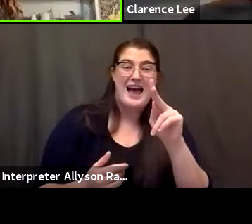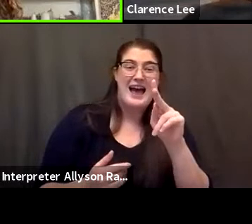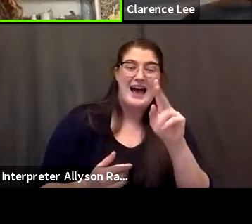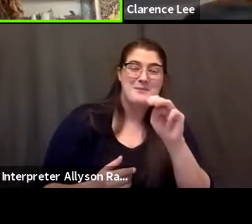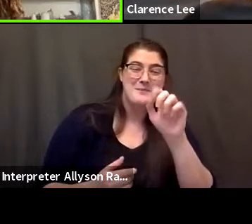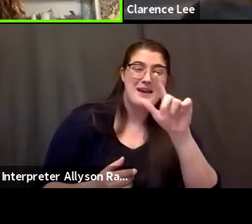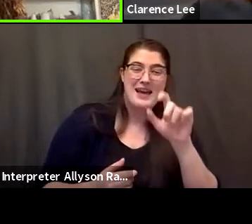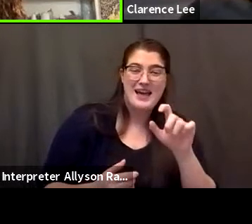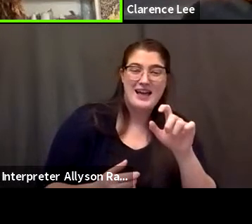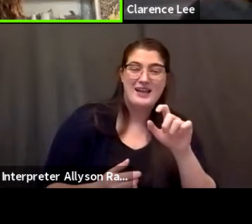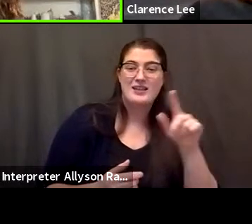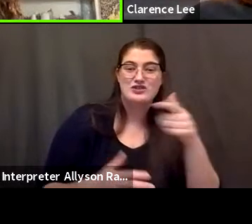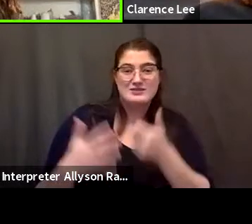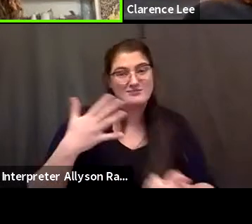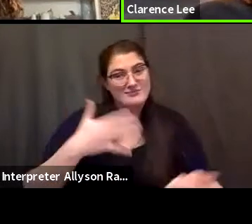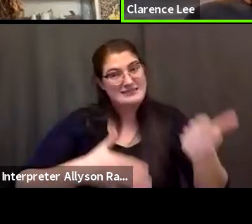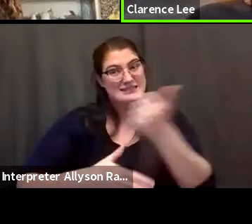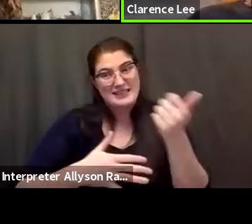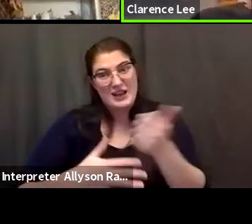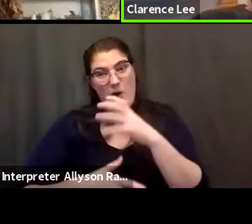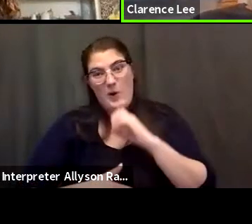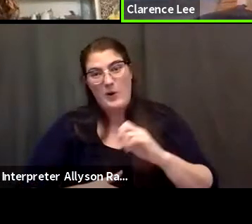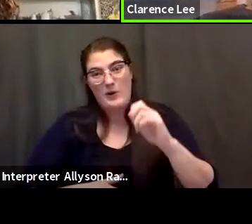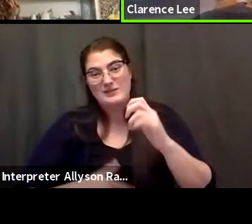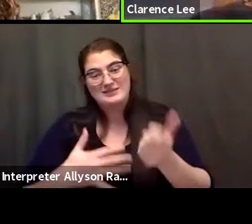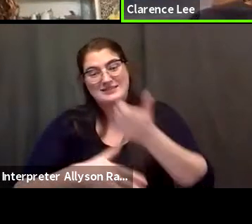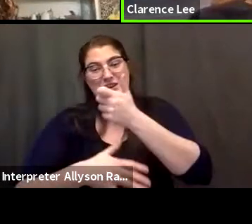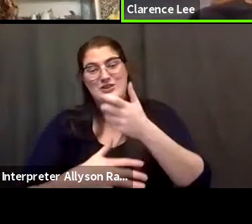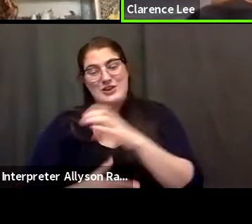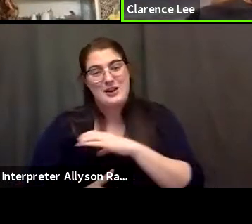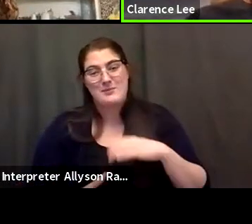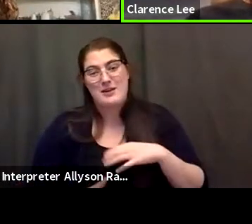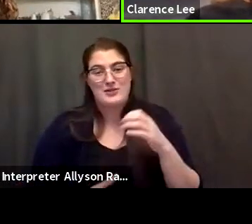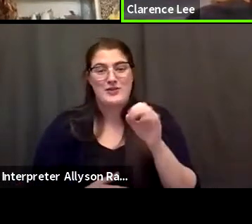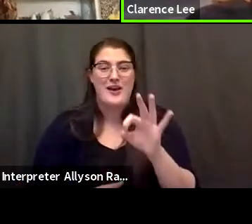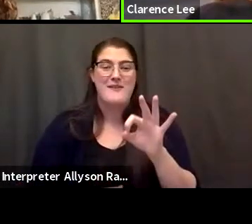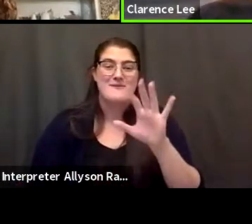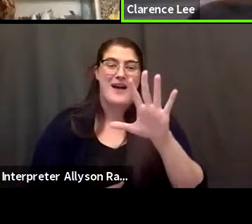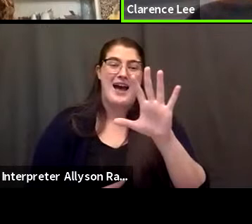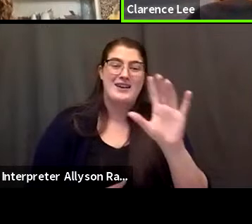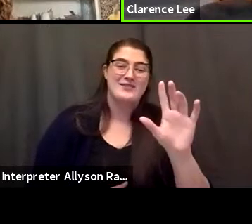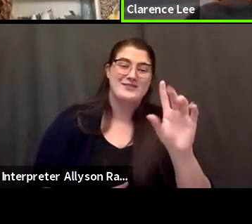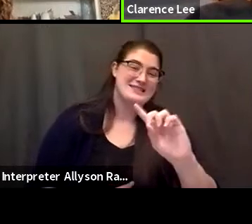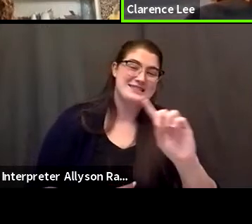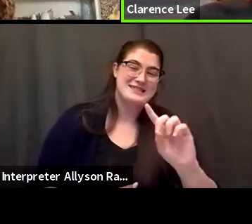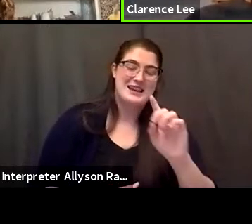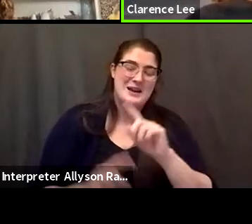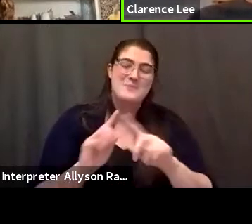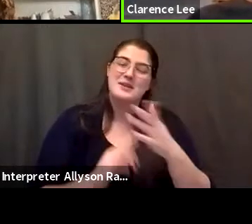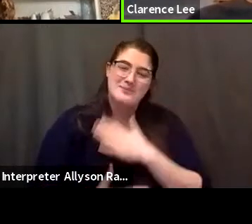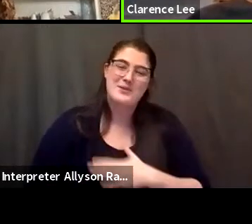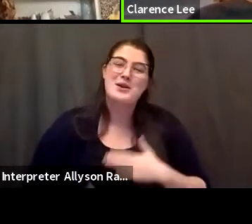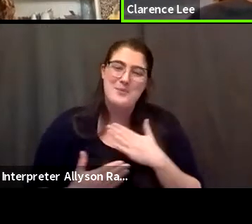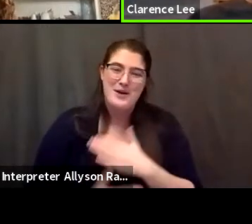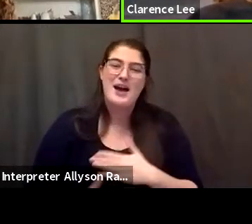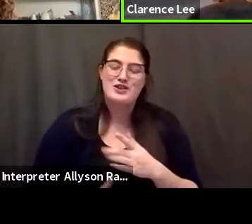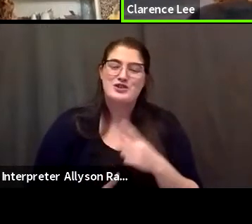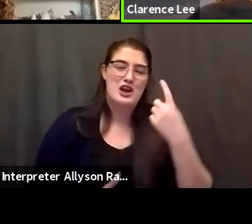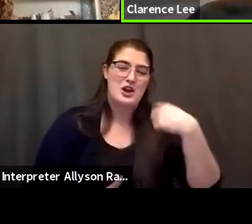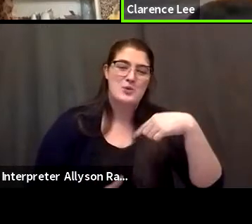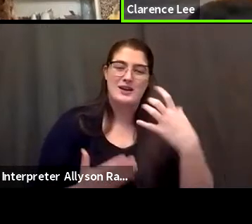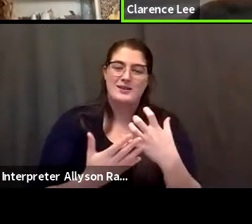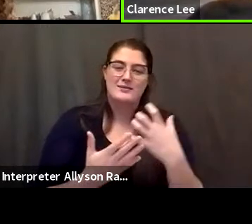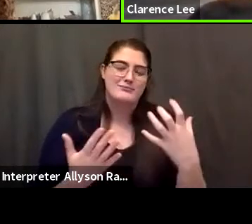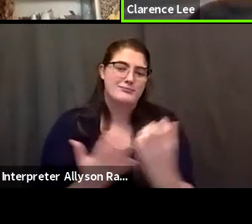who is the senior commissioner of 5D. But it has been a pleasure, and we did accomplish a